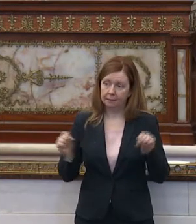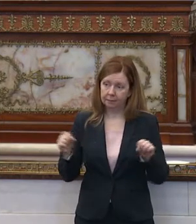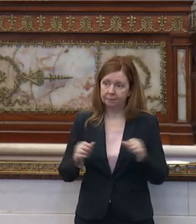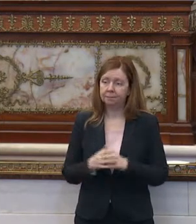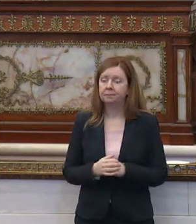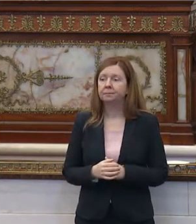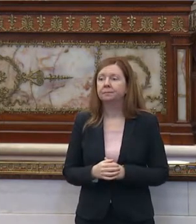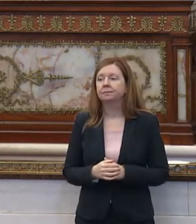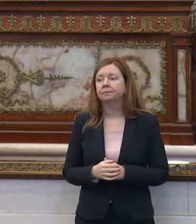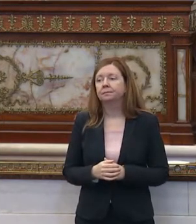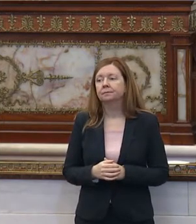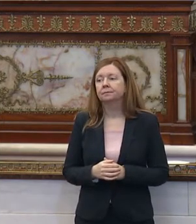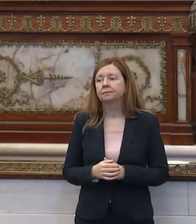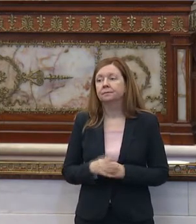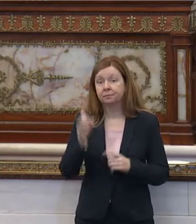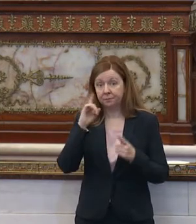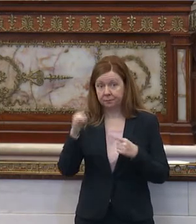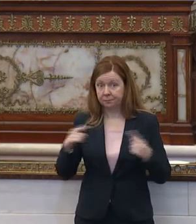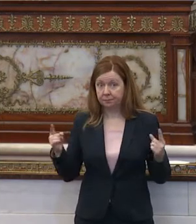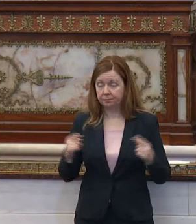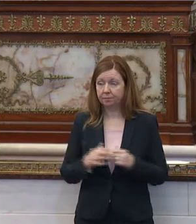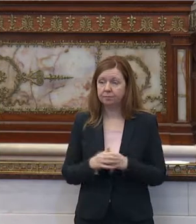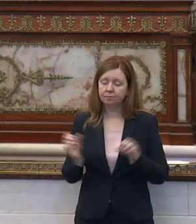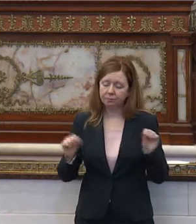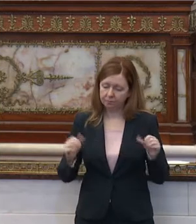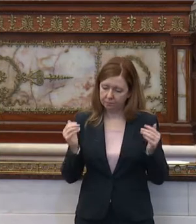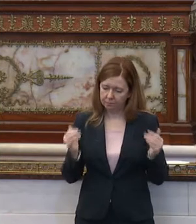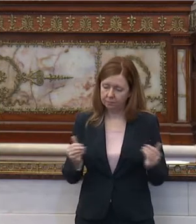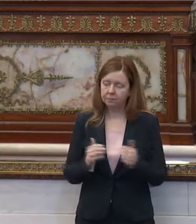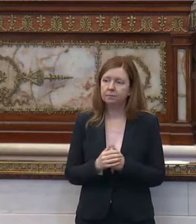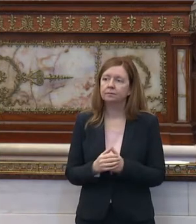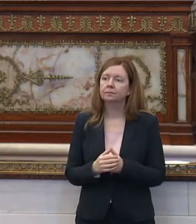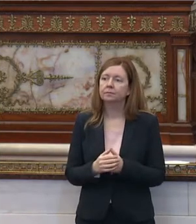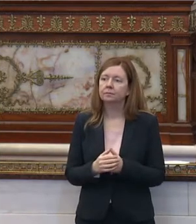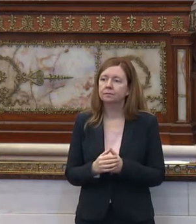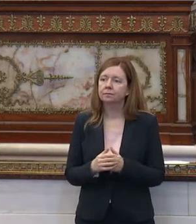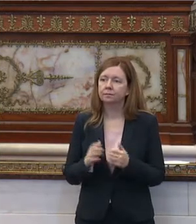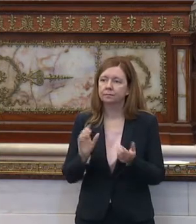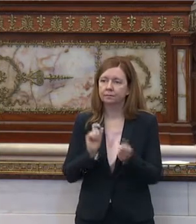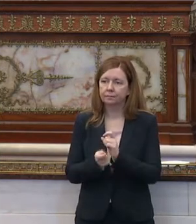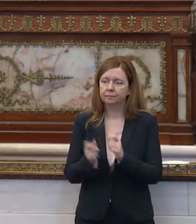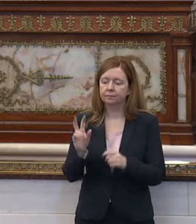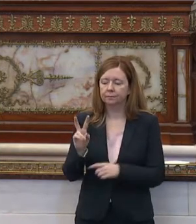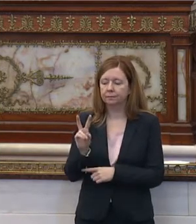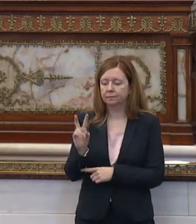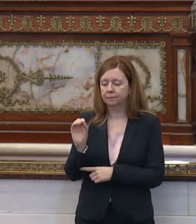Aye. Aye. Those opposed? The motion carries, and amendment to Bill Number